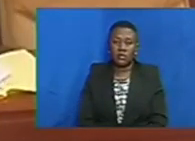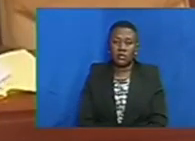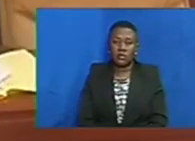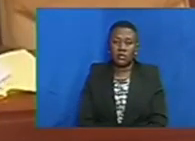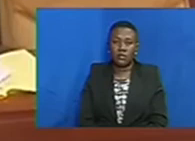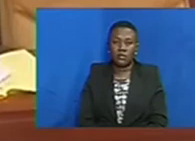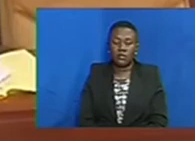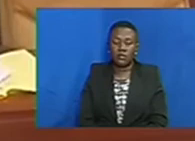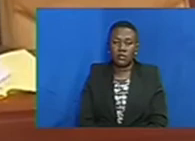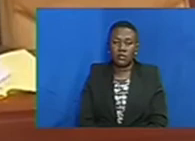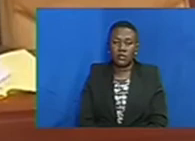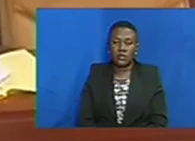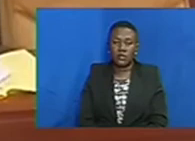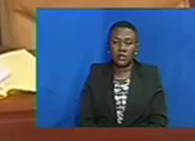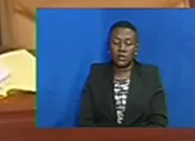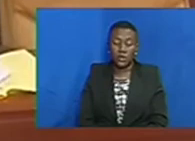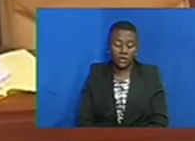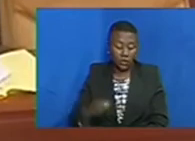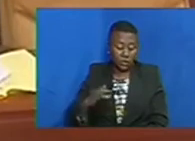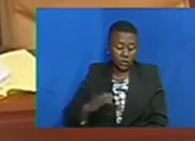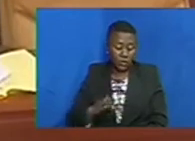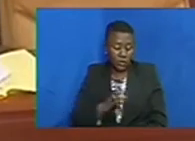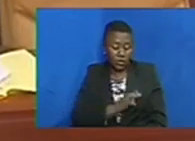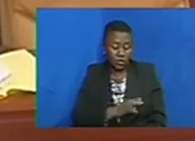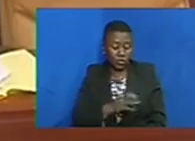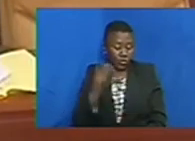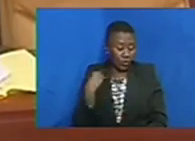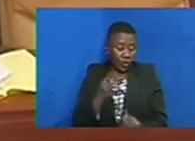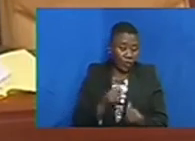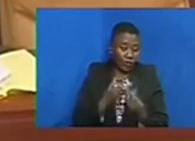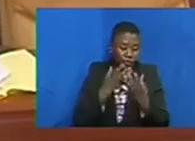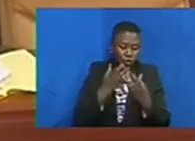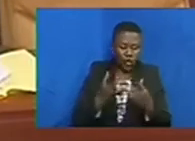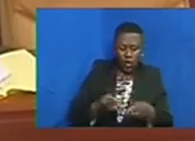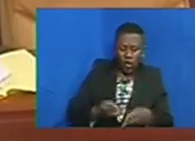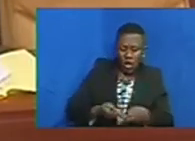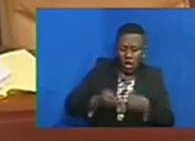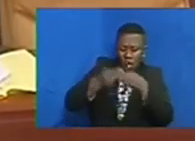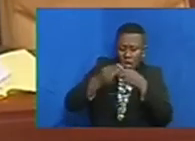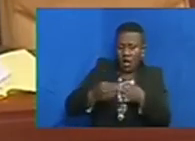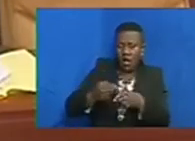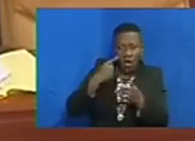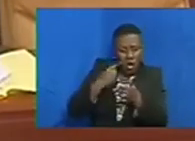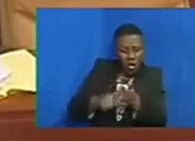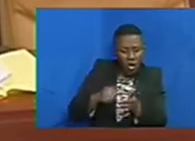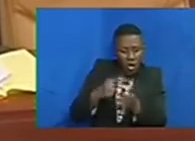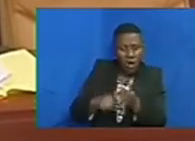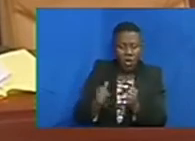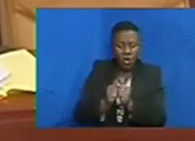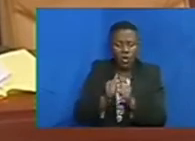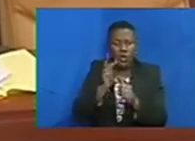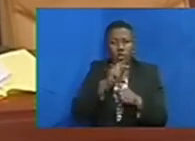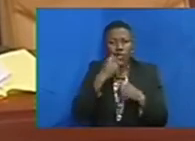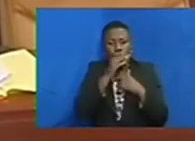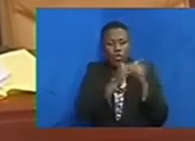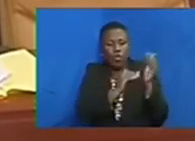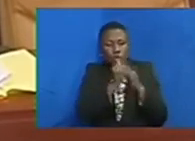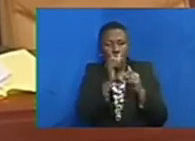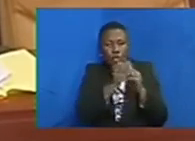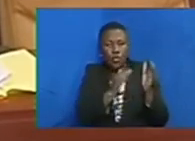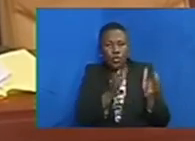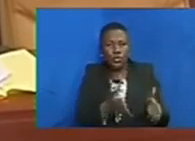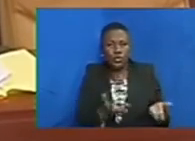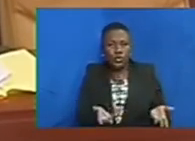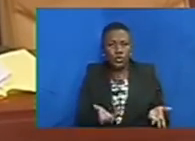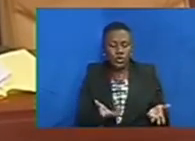Speaker, again, Mr. Speaker, the committee was informed of the indefinite of the ministry to the contractor, which has a potential risk